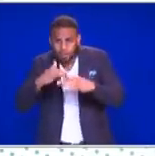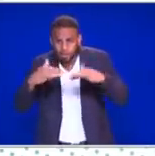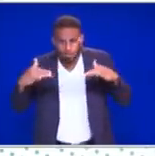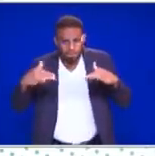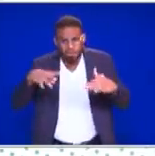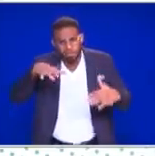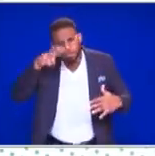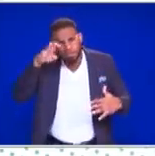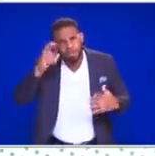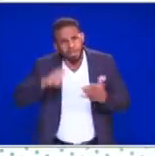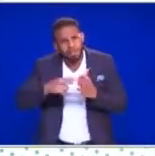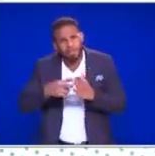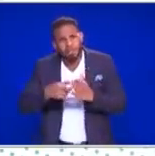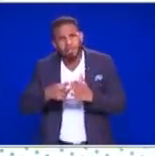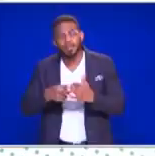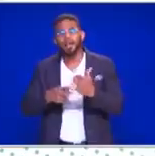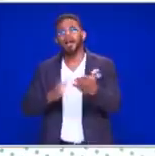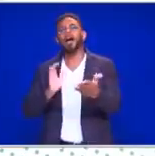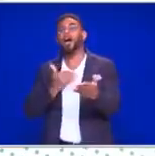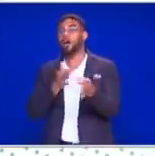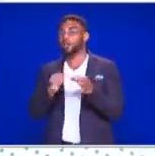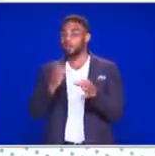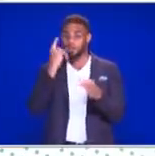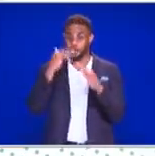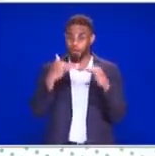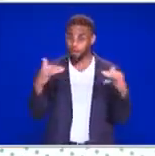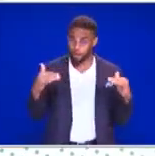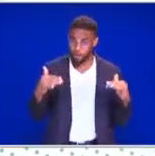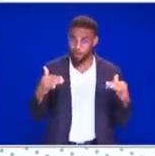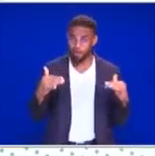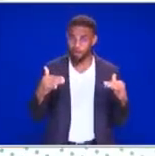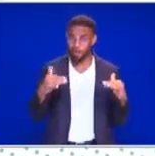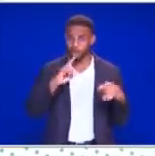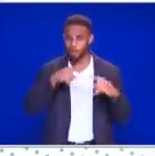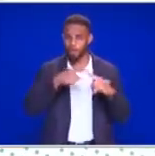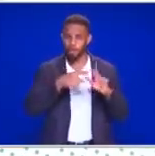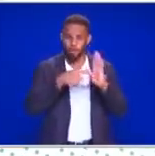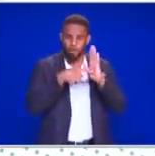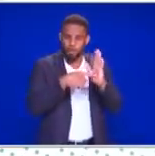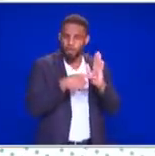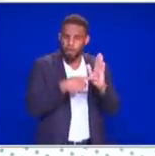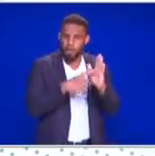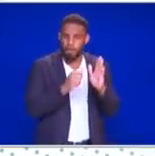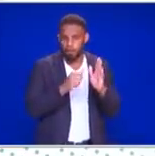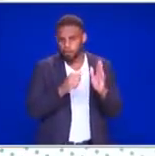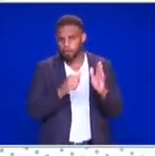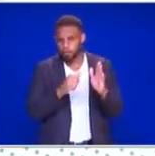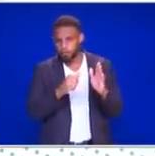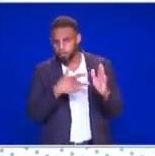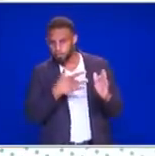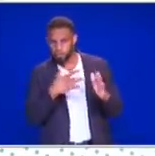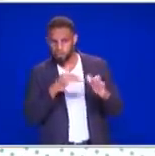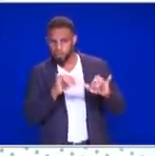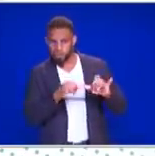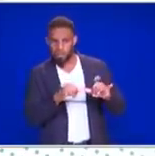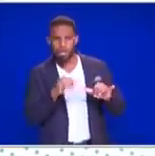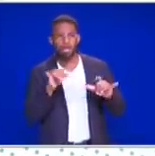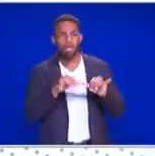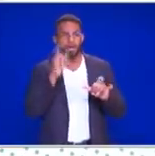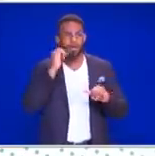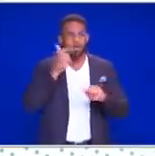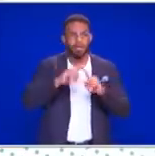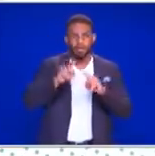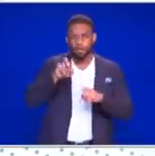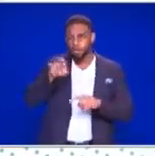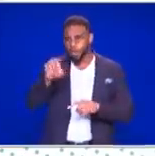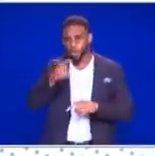diverse. Our definition for diversity refers to the representation and relative size of different racial and